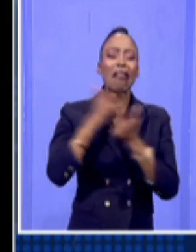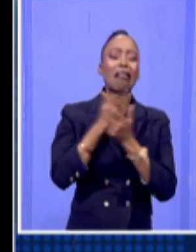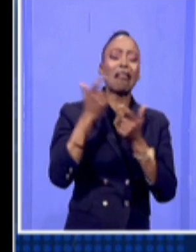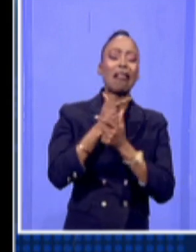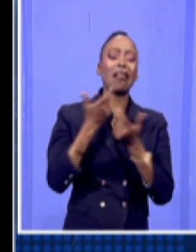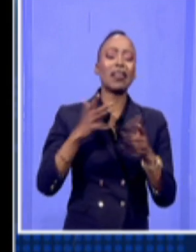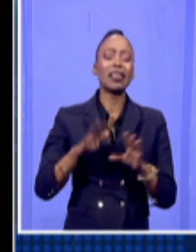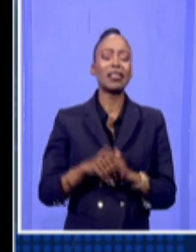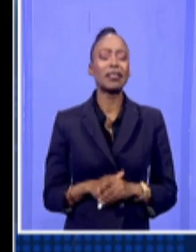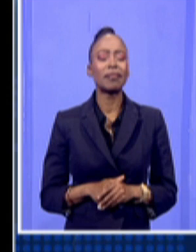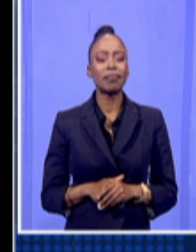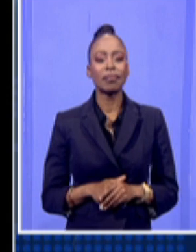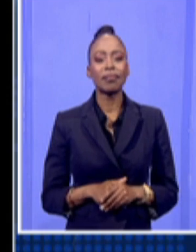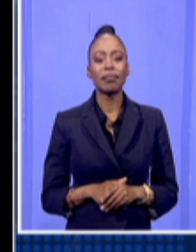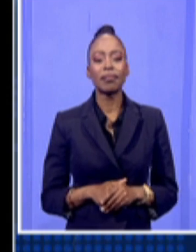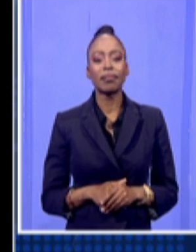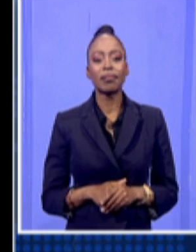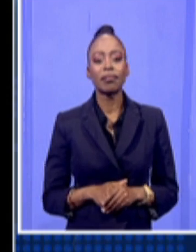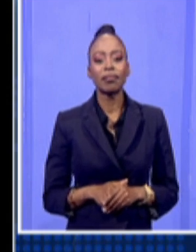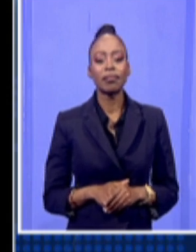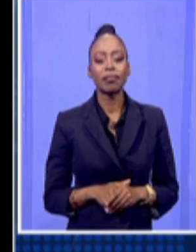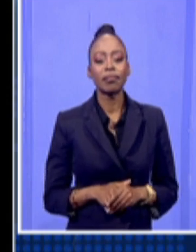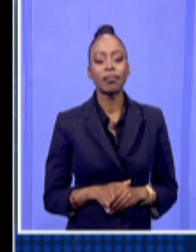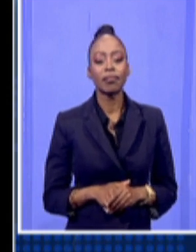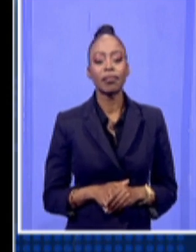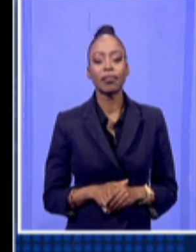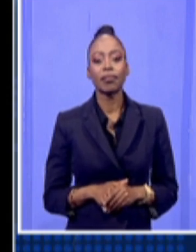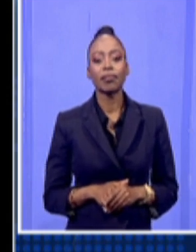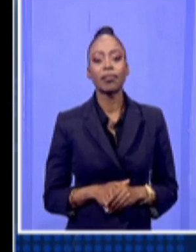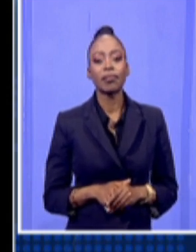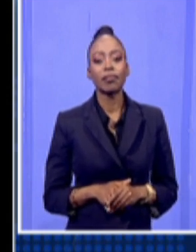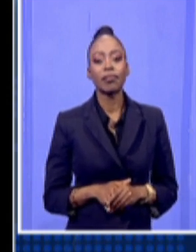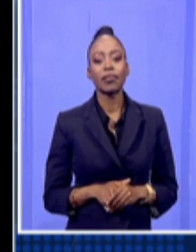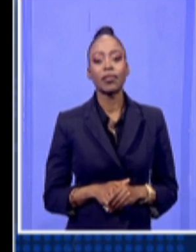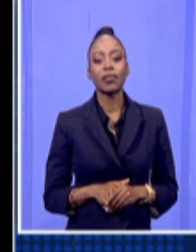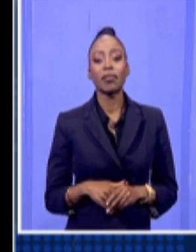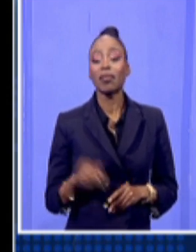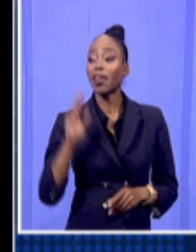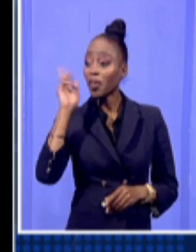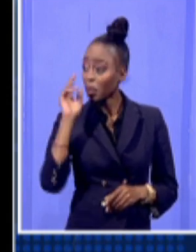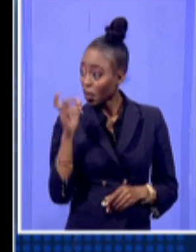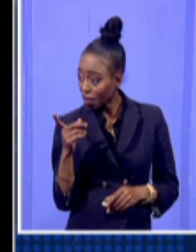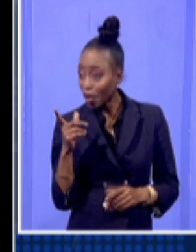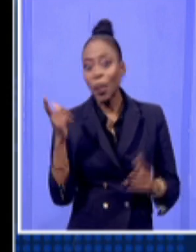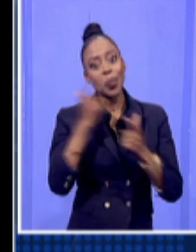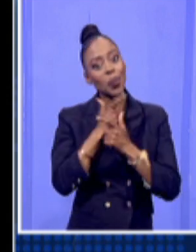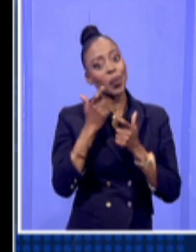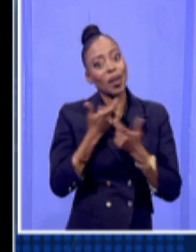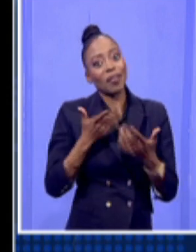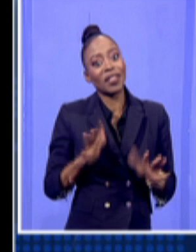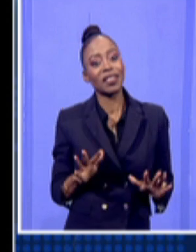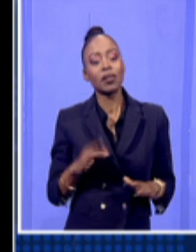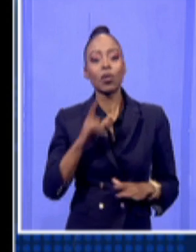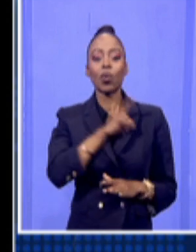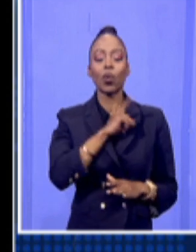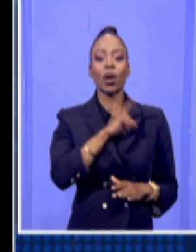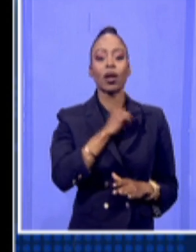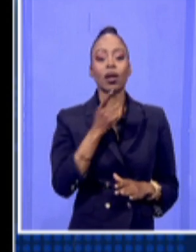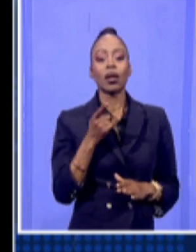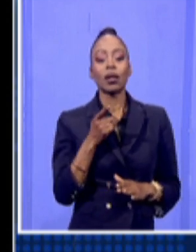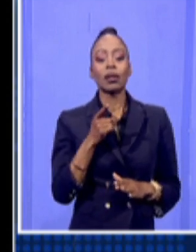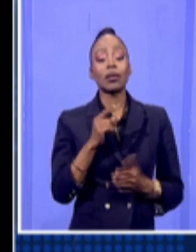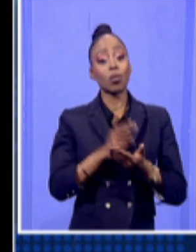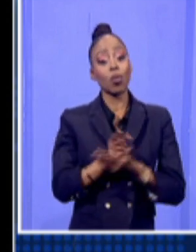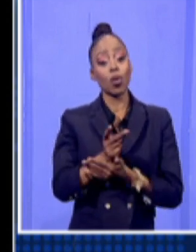Right. Say that again for me, please, Magdalene. We had a very good laugh about it. Okay. Because the truth